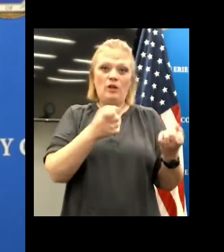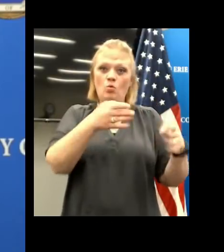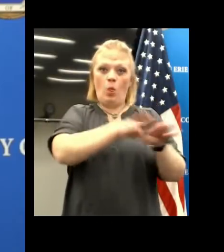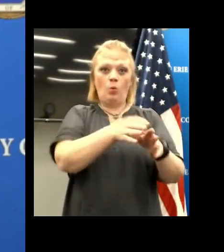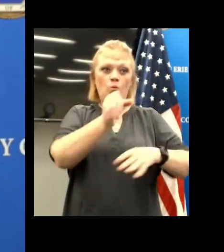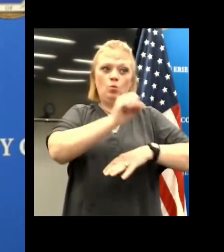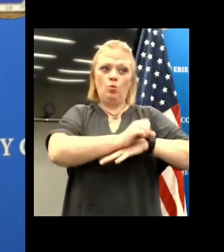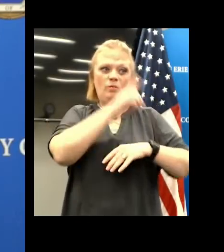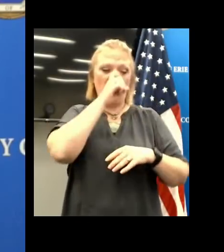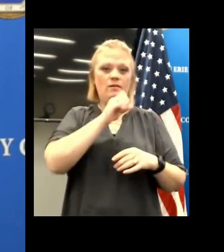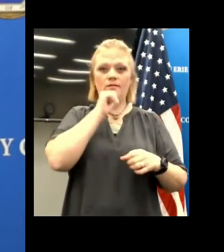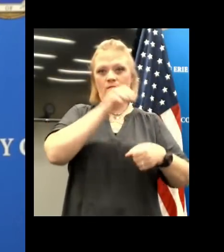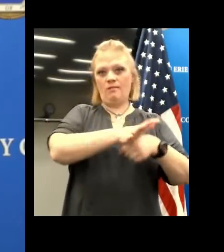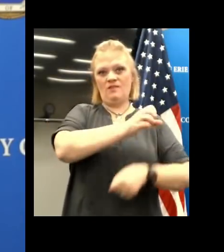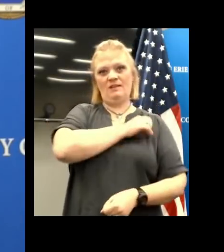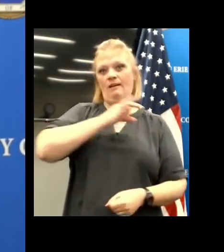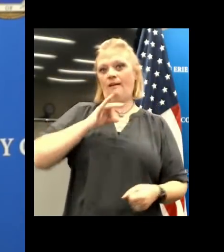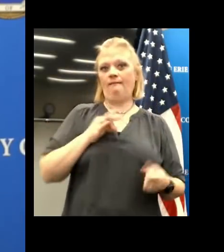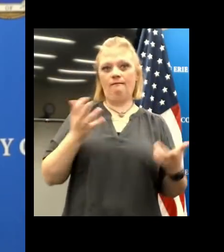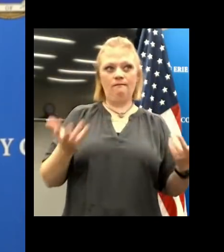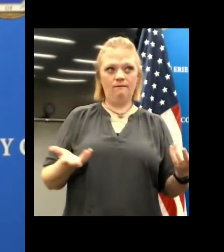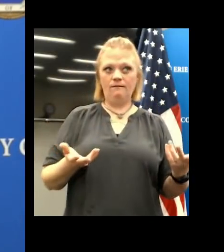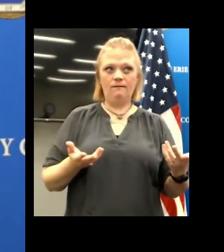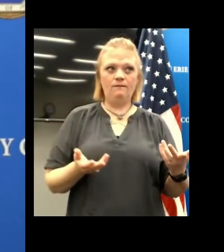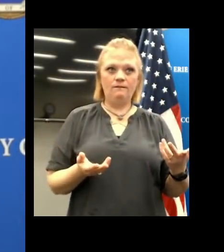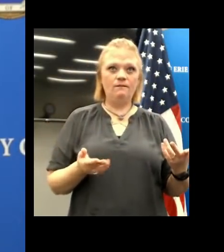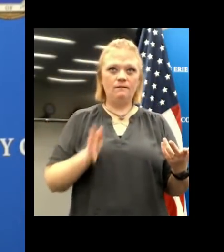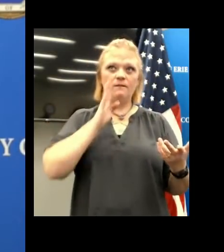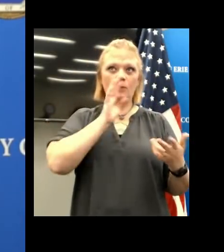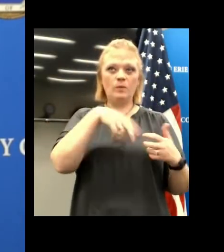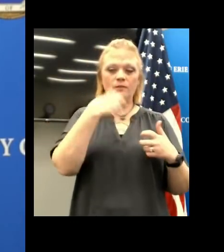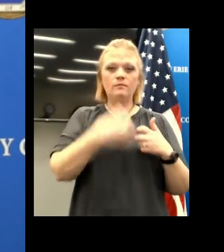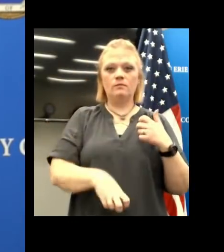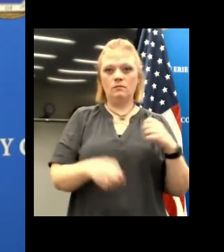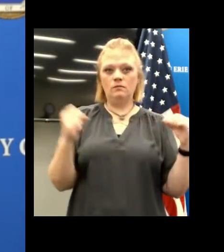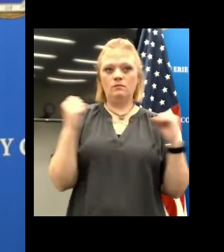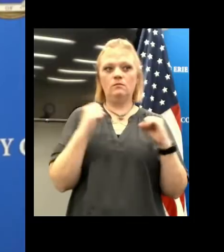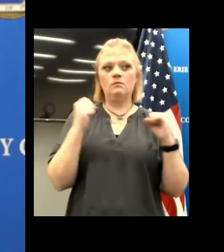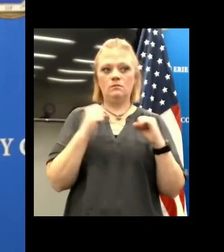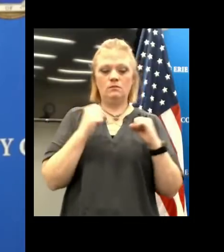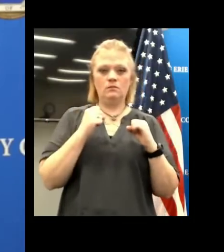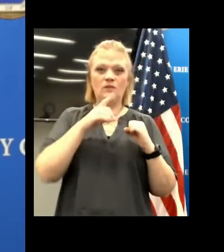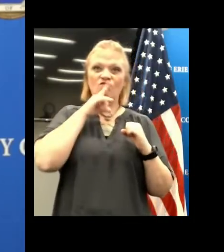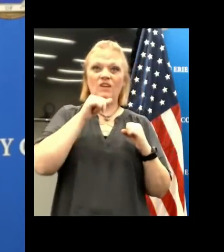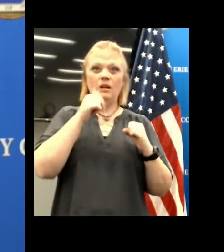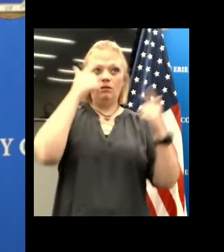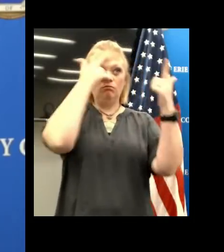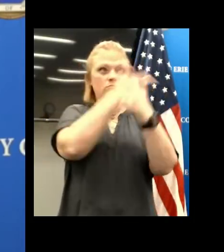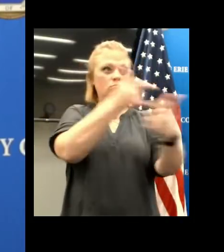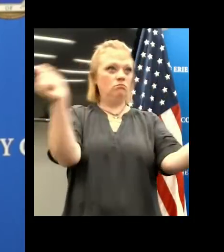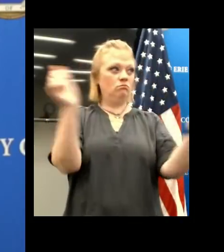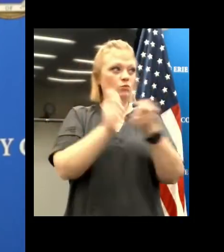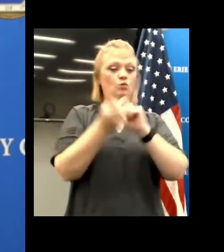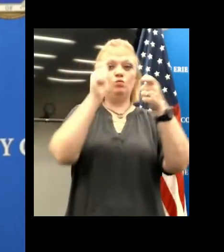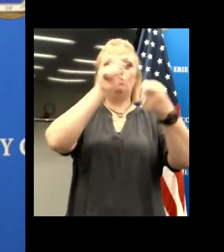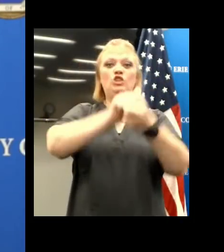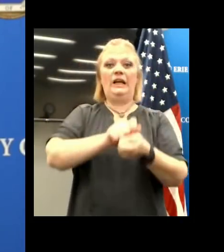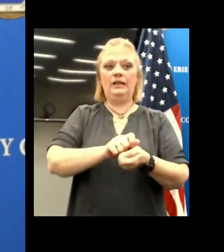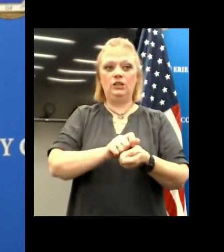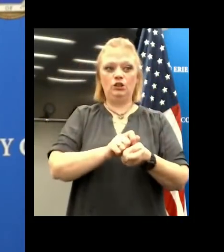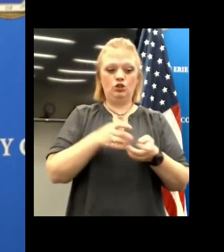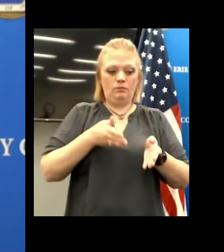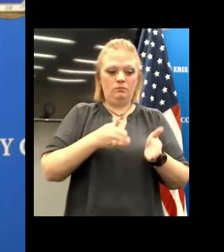just didn't have the staffing capacity. So it's going to be a difficult winter, and it's up to us to try to change that course